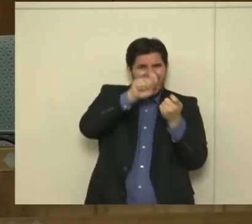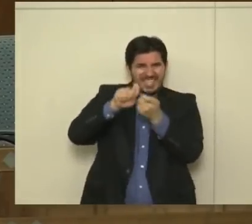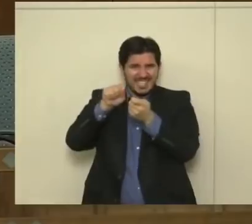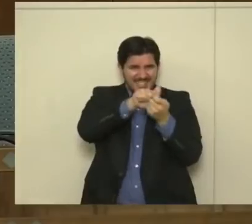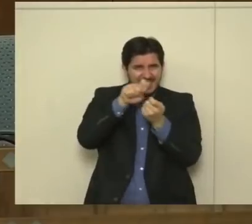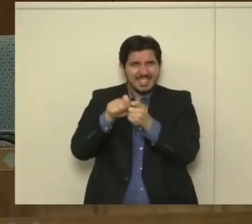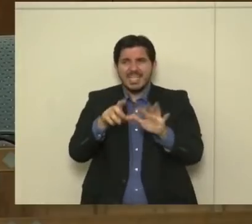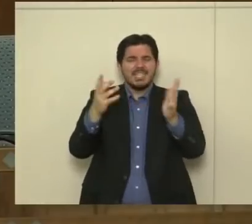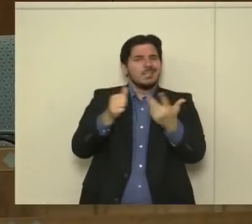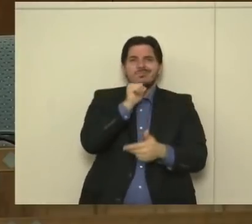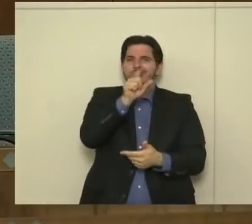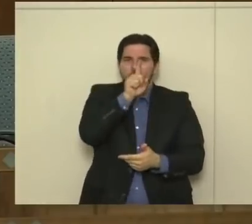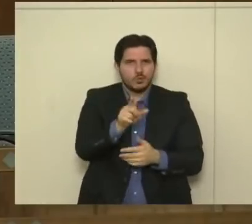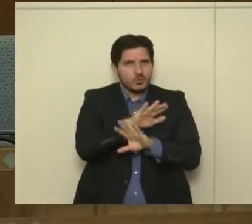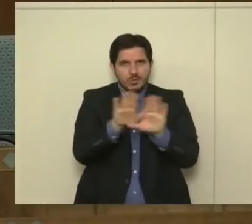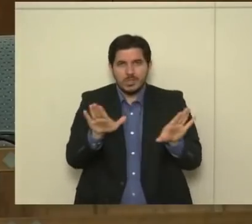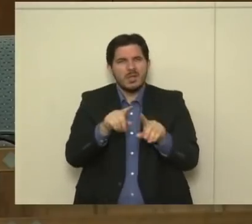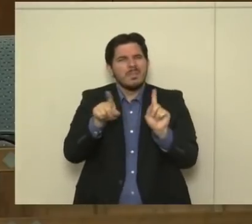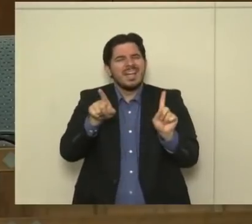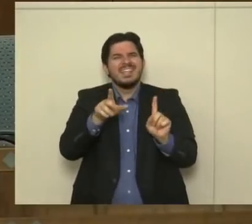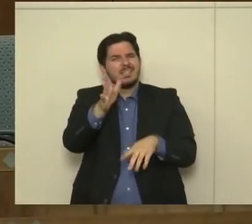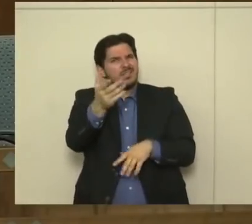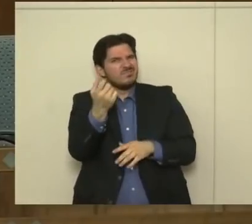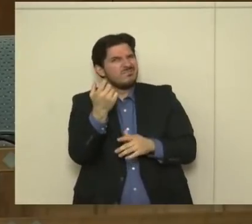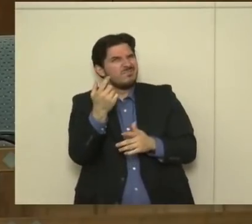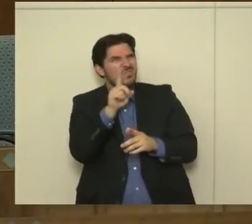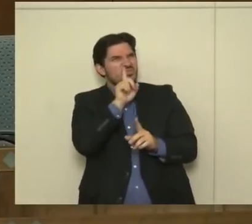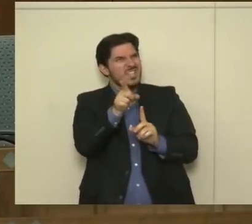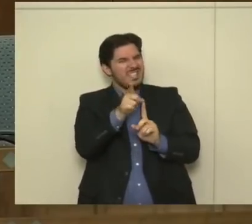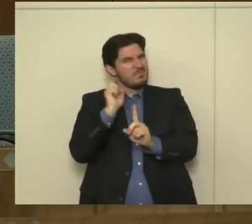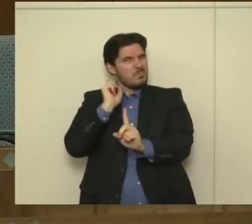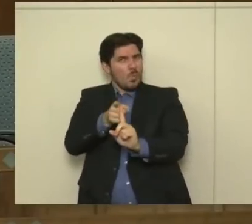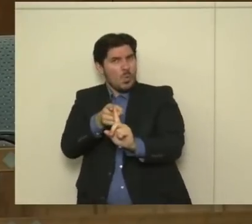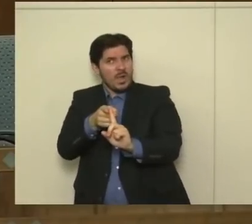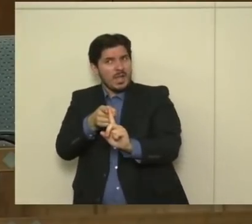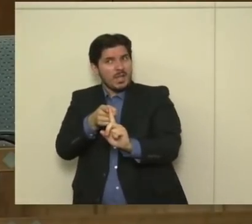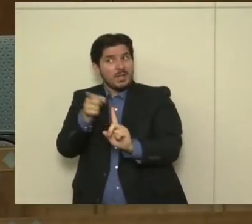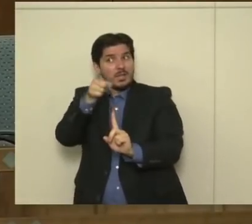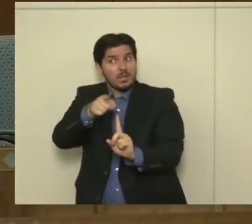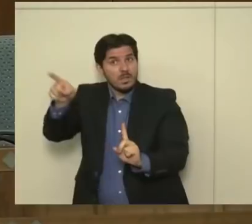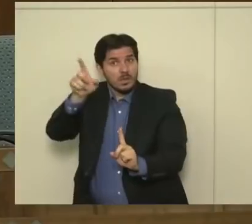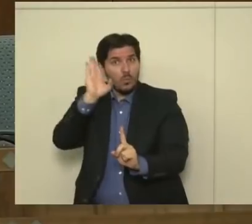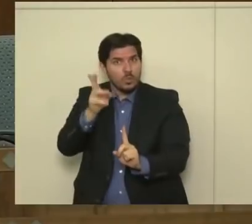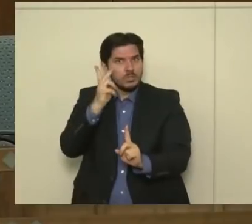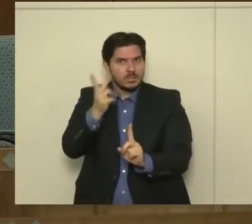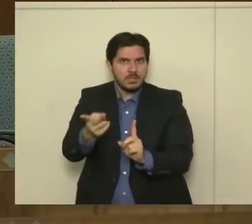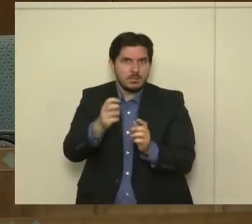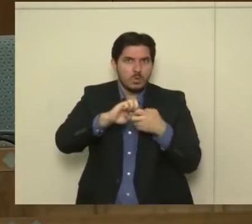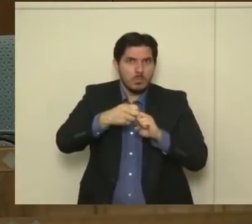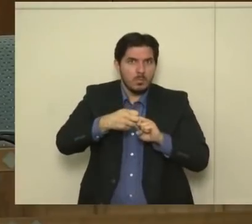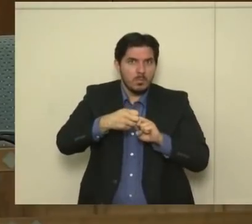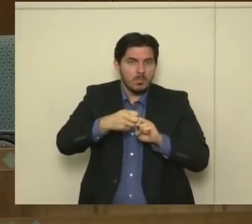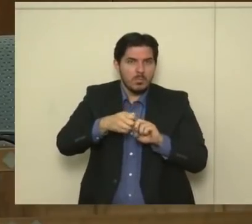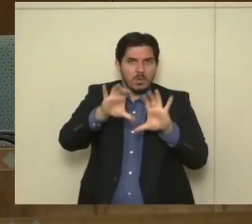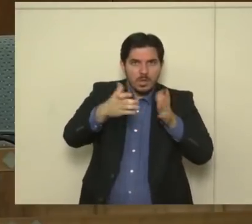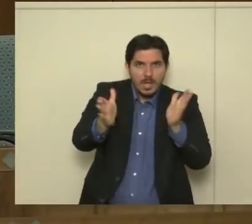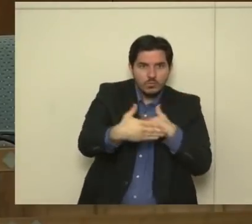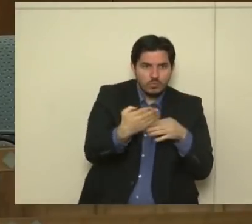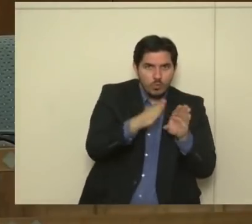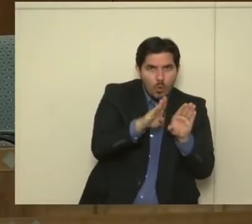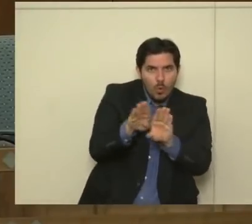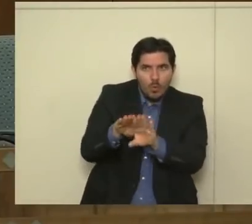think everyone's going to know if we have a problem. First, we'll see classroom school closures and multiple